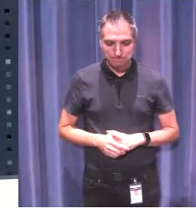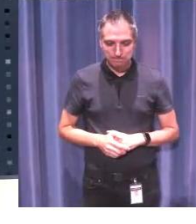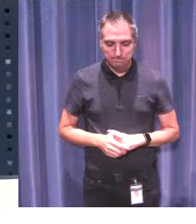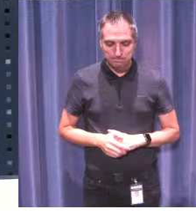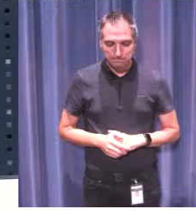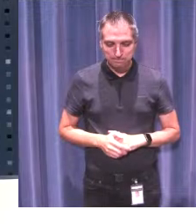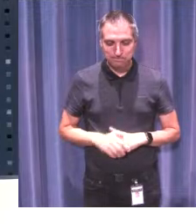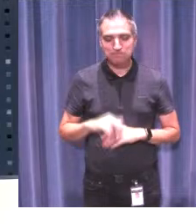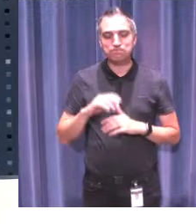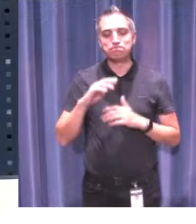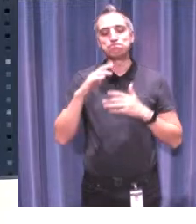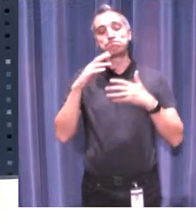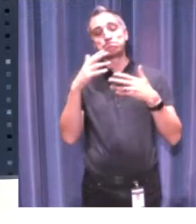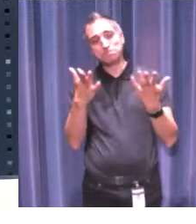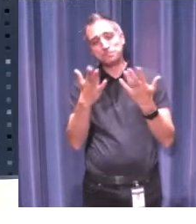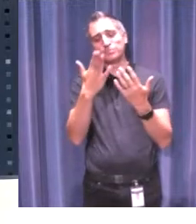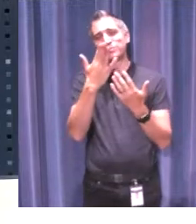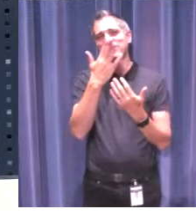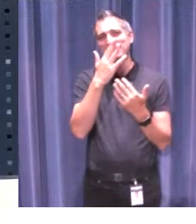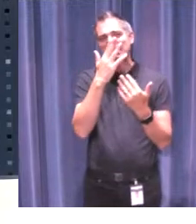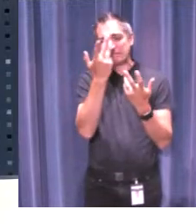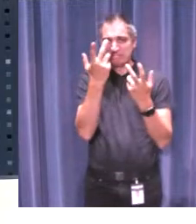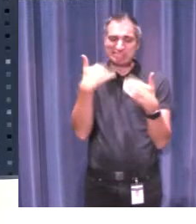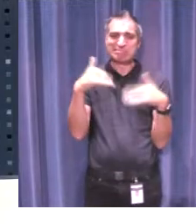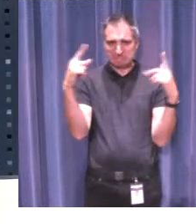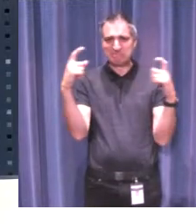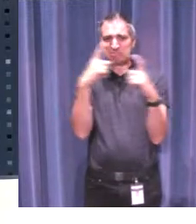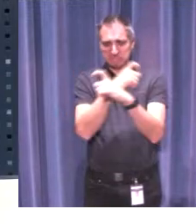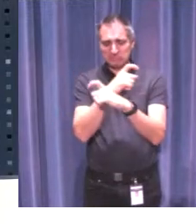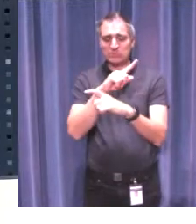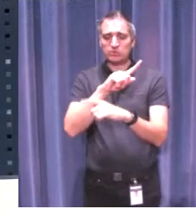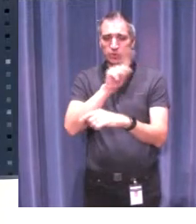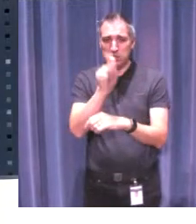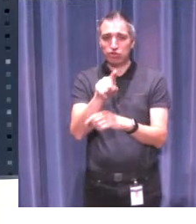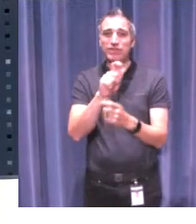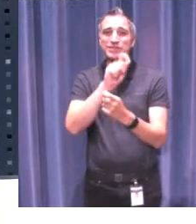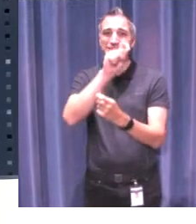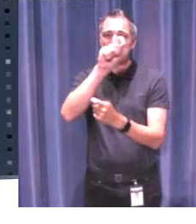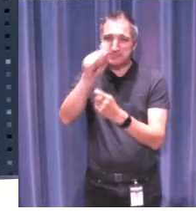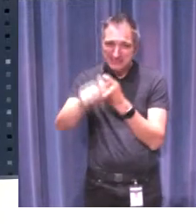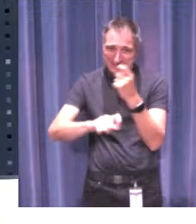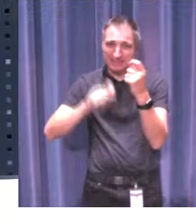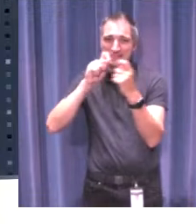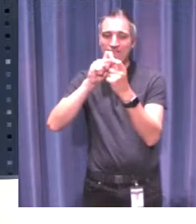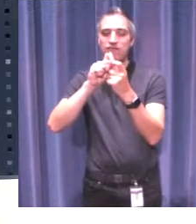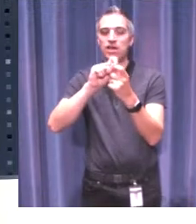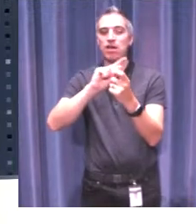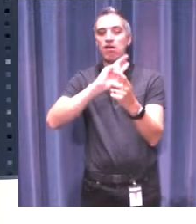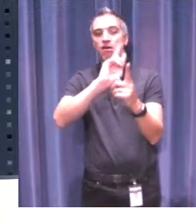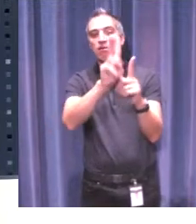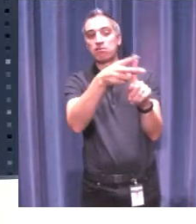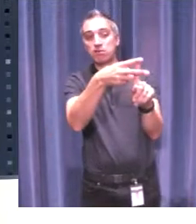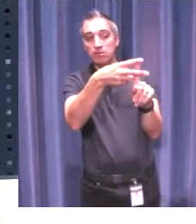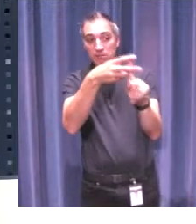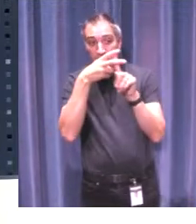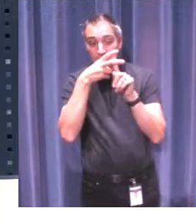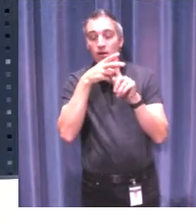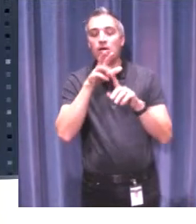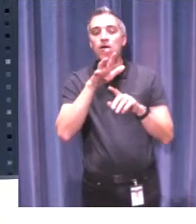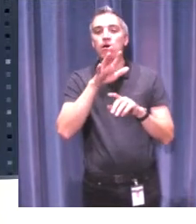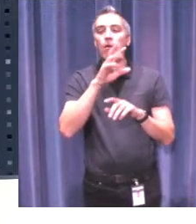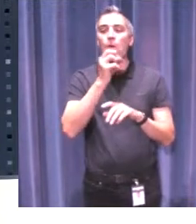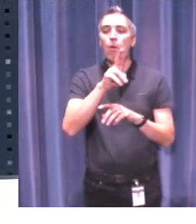It's a layered question. You're right. I mean, there are certain solicitations that are unique to institutions of higher